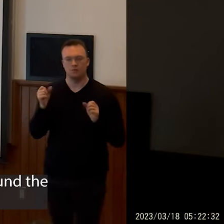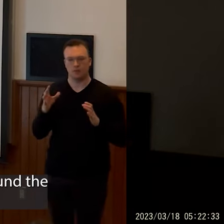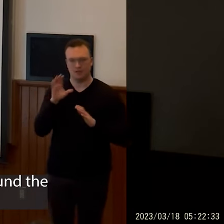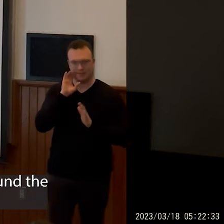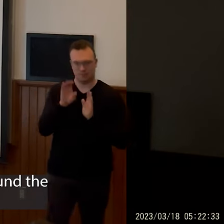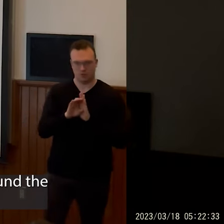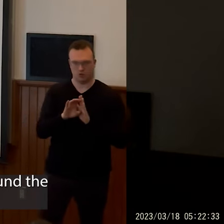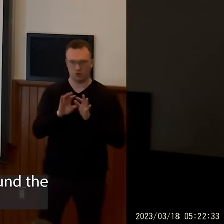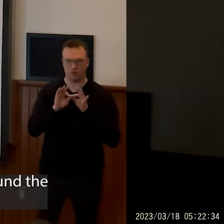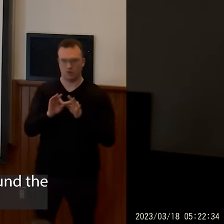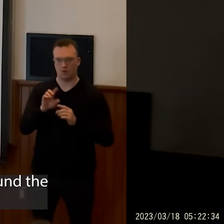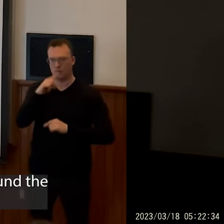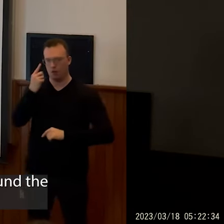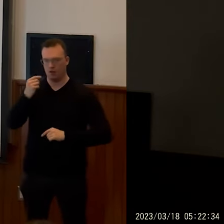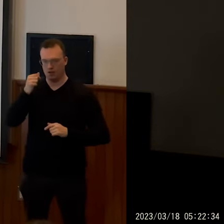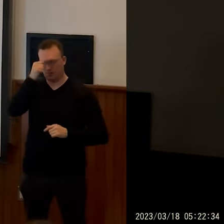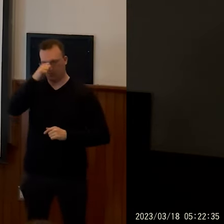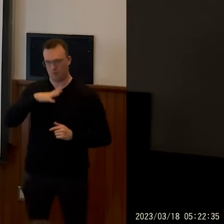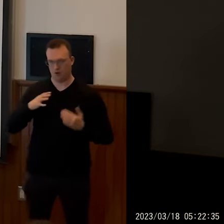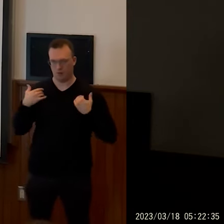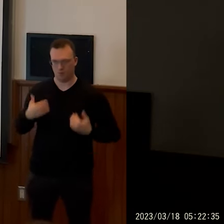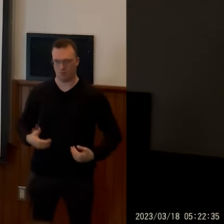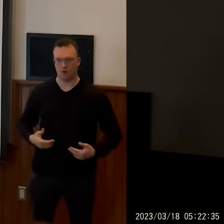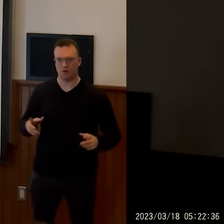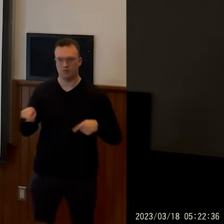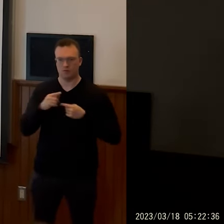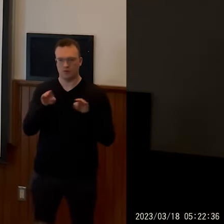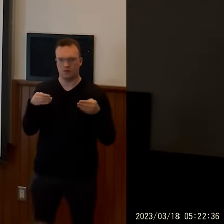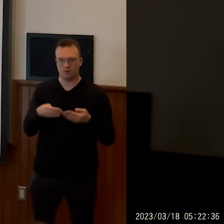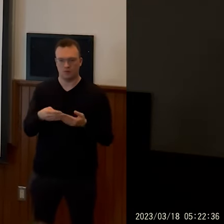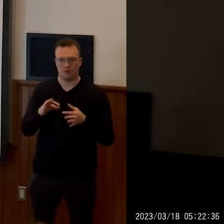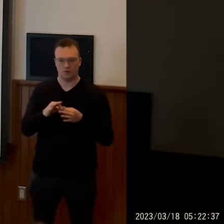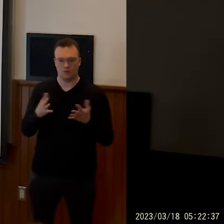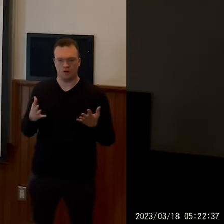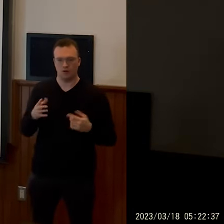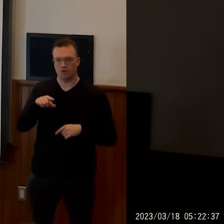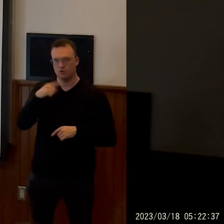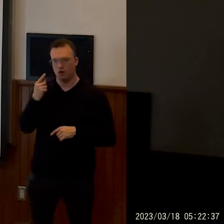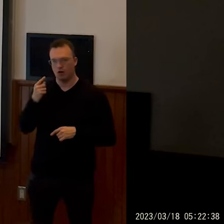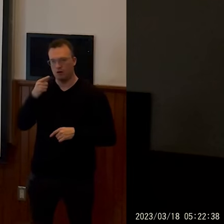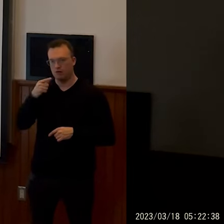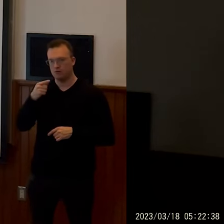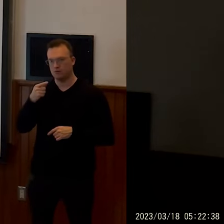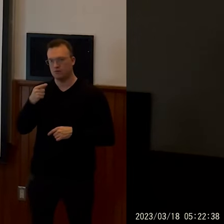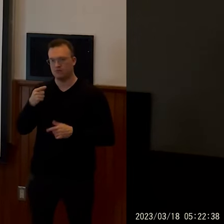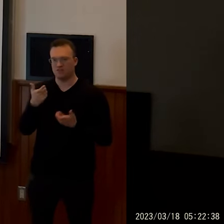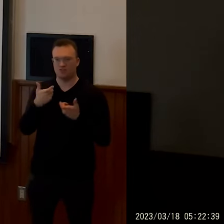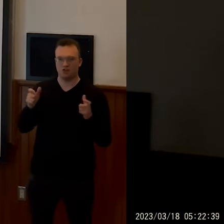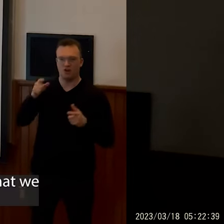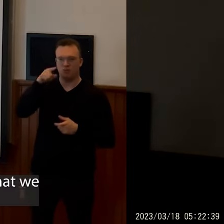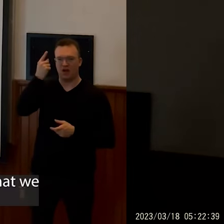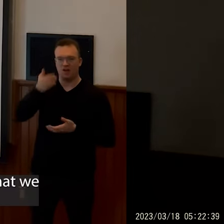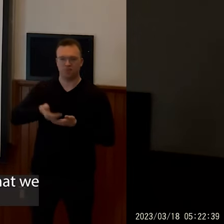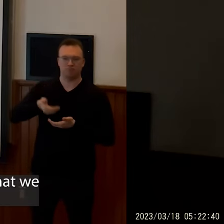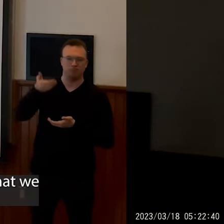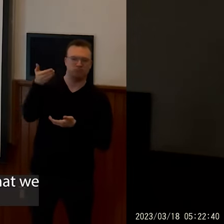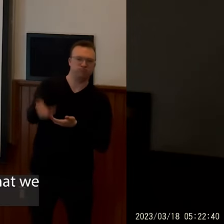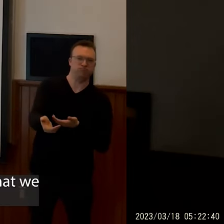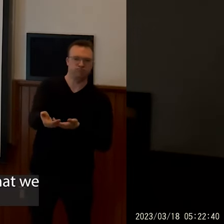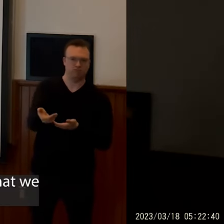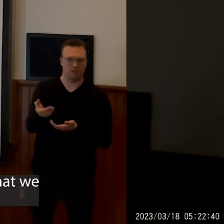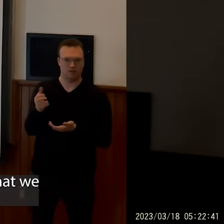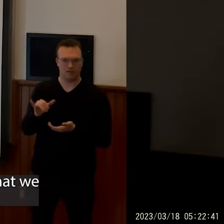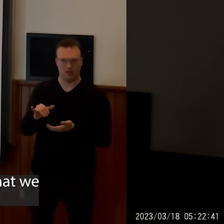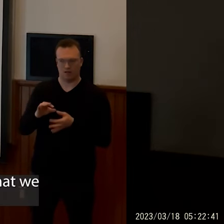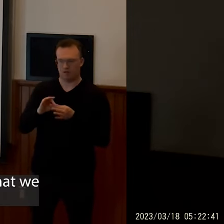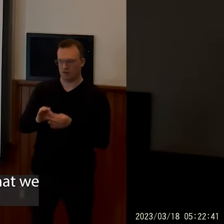images around the Black male body, as I've always been centered around the big Black dick, long history of that. And there's something about the